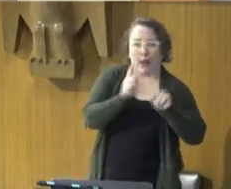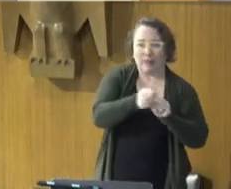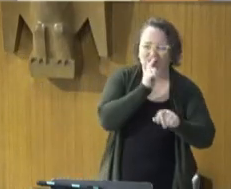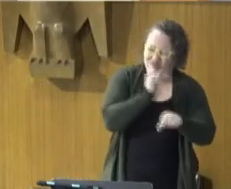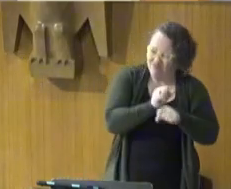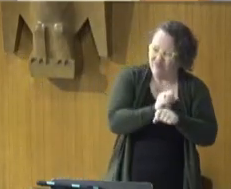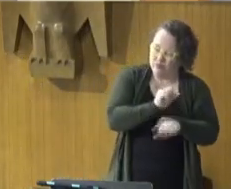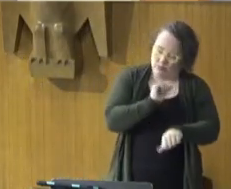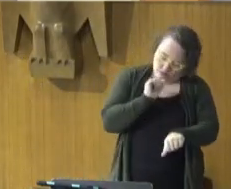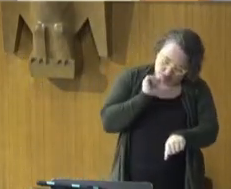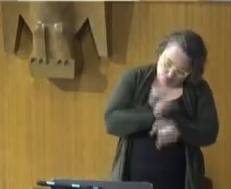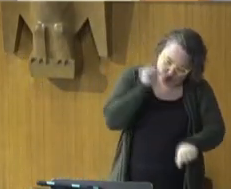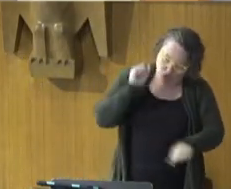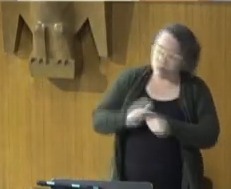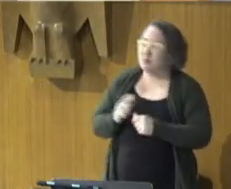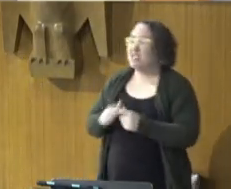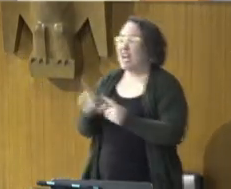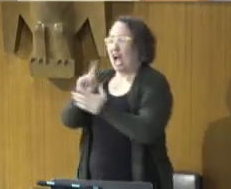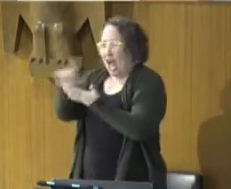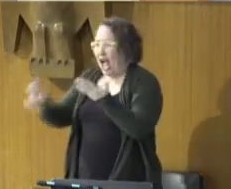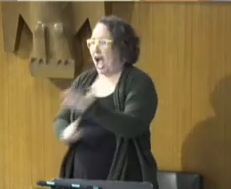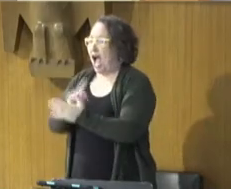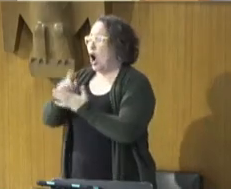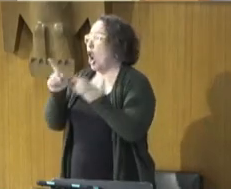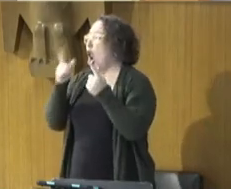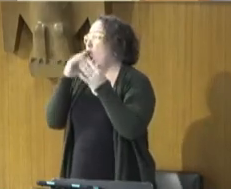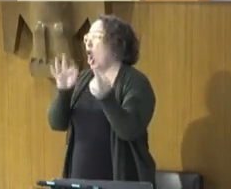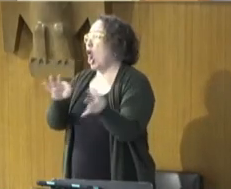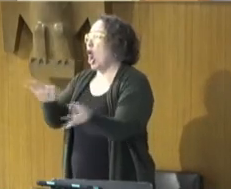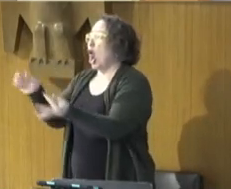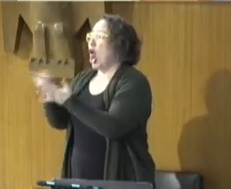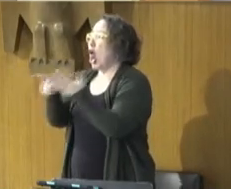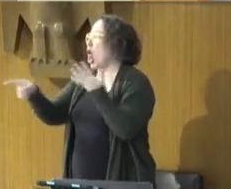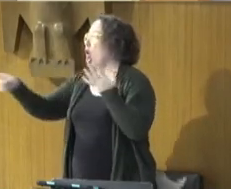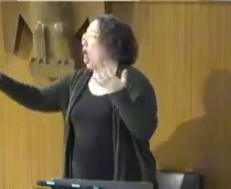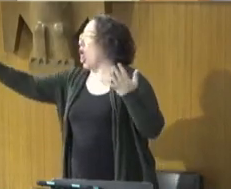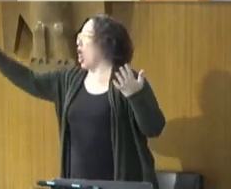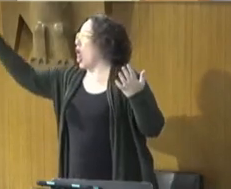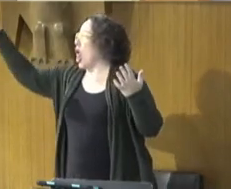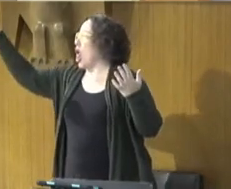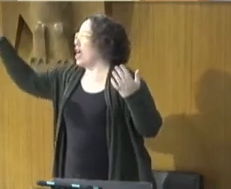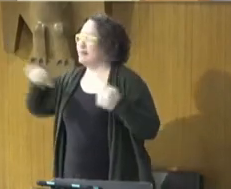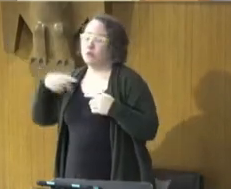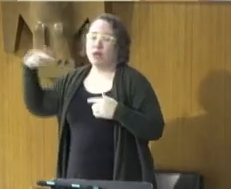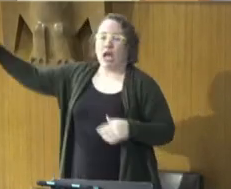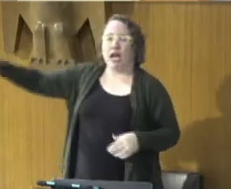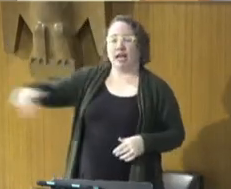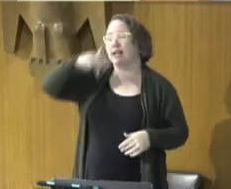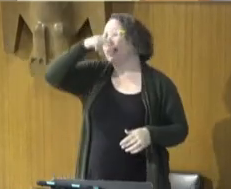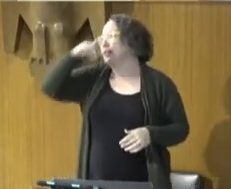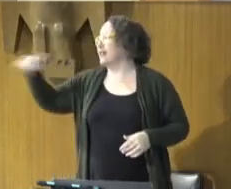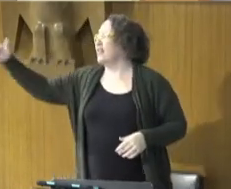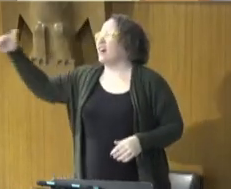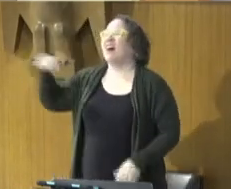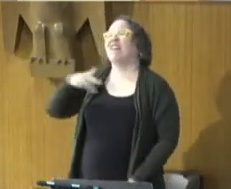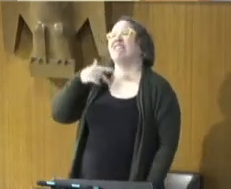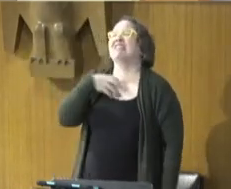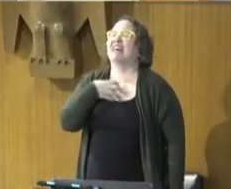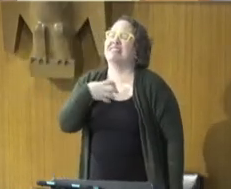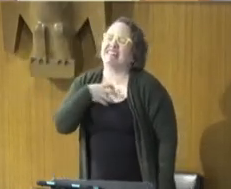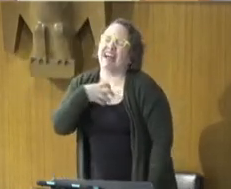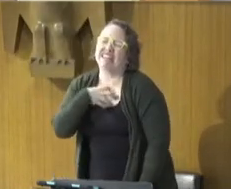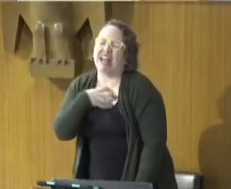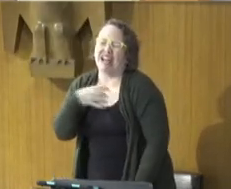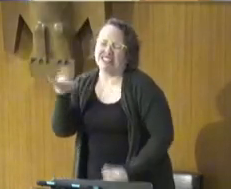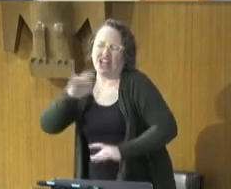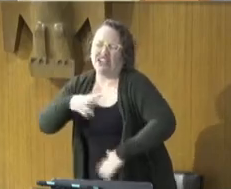has changed. And then in the middle of it, I need one more moment to just get up and pace and start moaning. Oh, this sermon